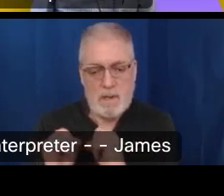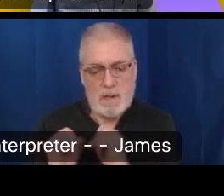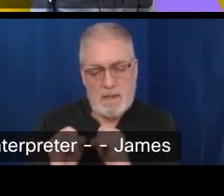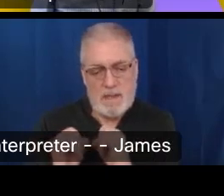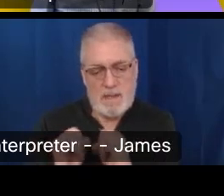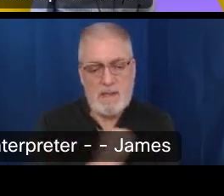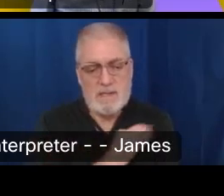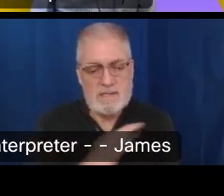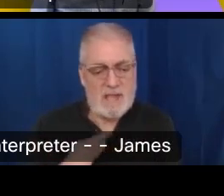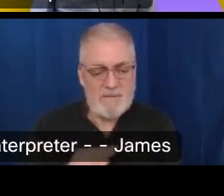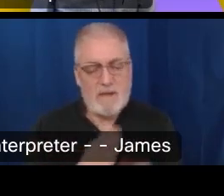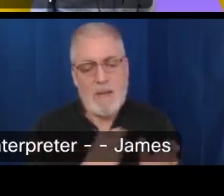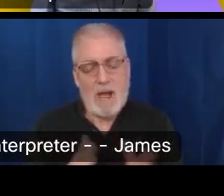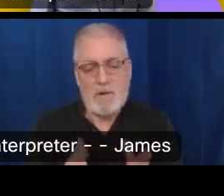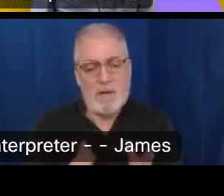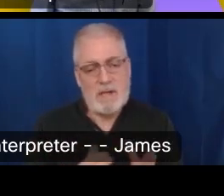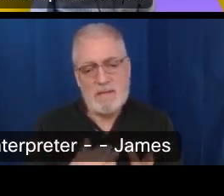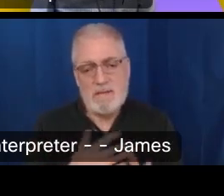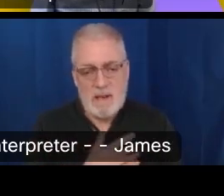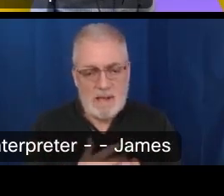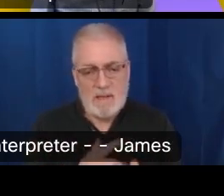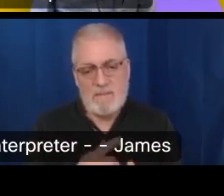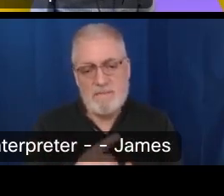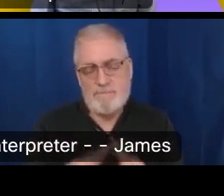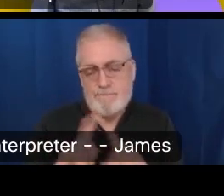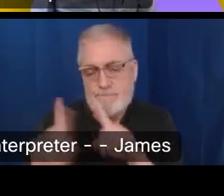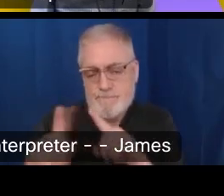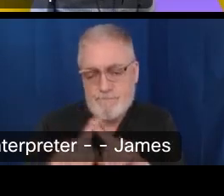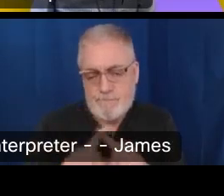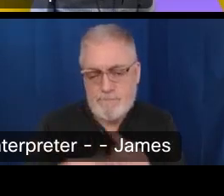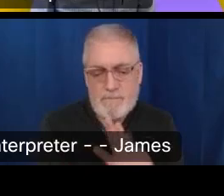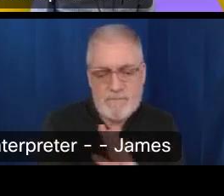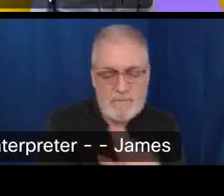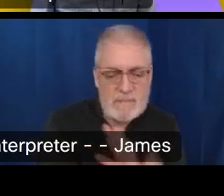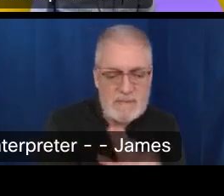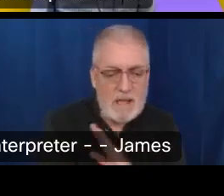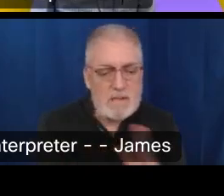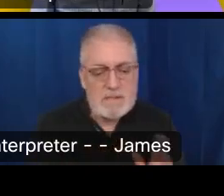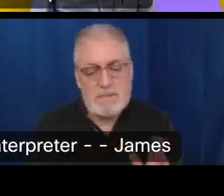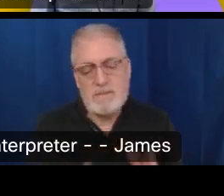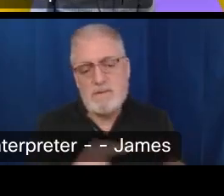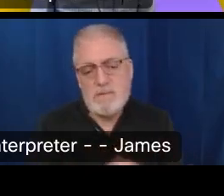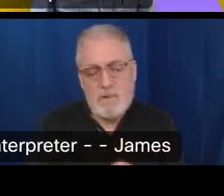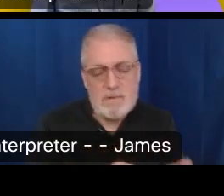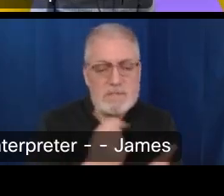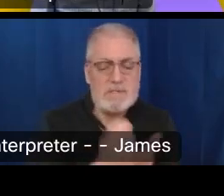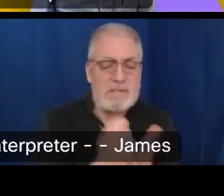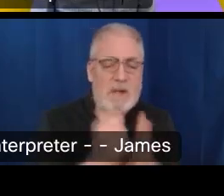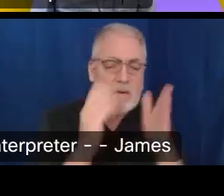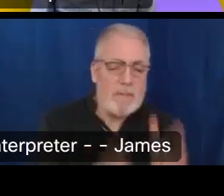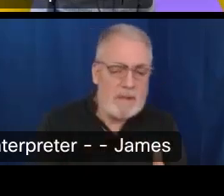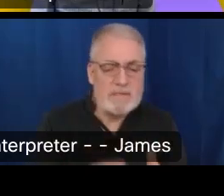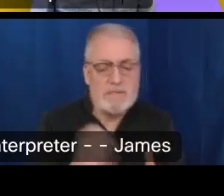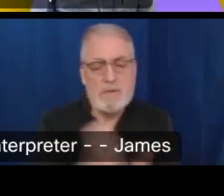behavioral support technicians, social workers, special education teachers, nurses, therapists, vocational,